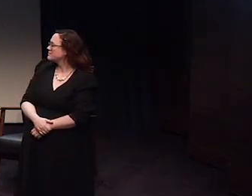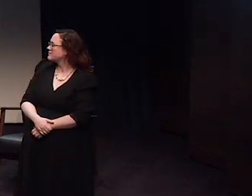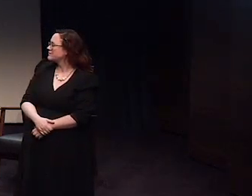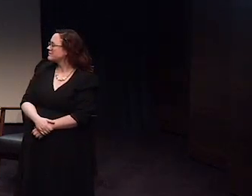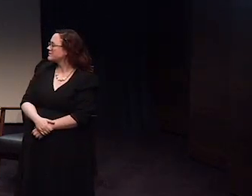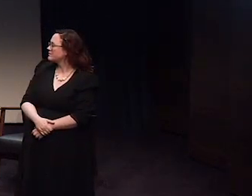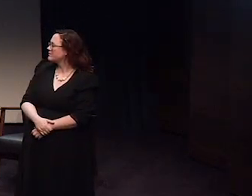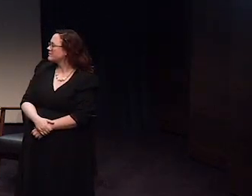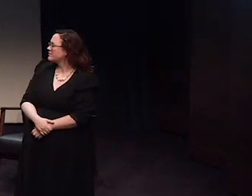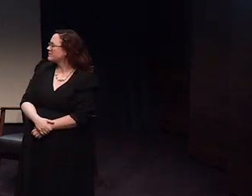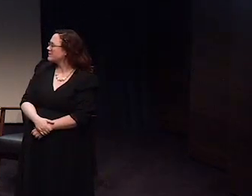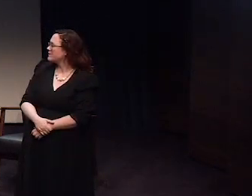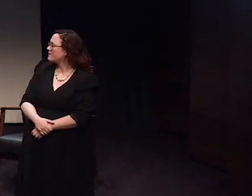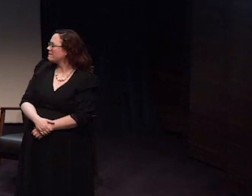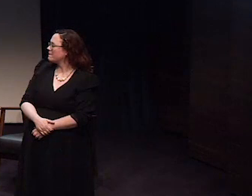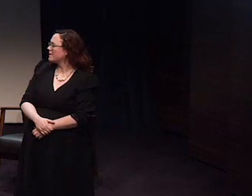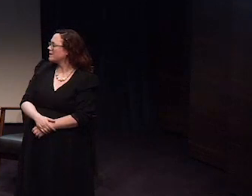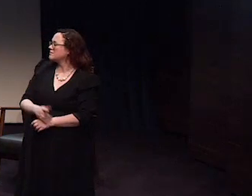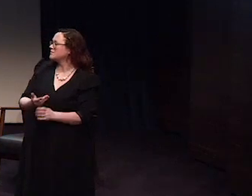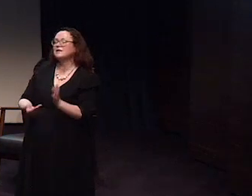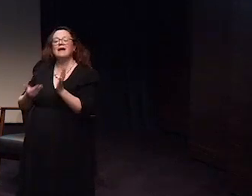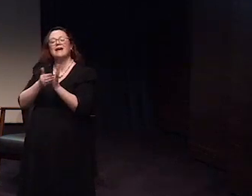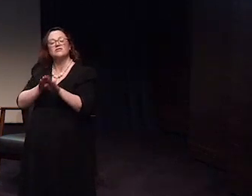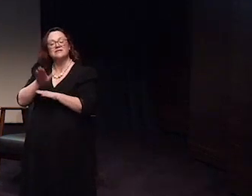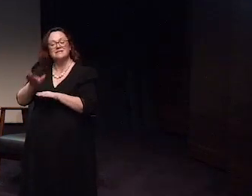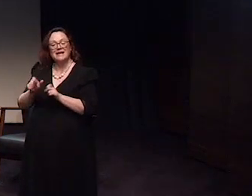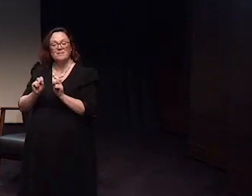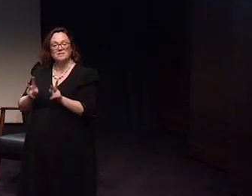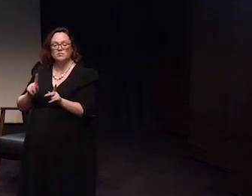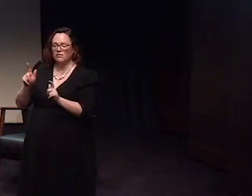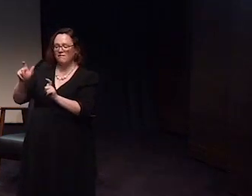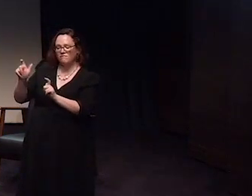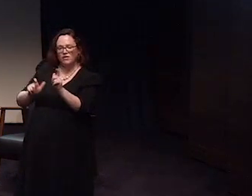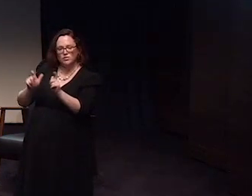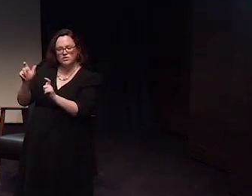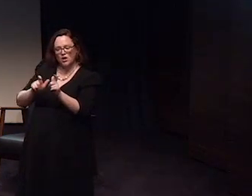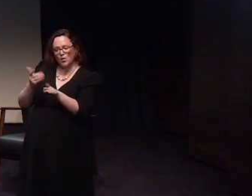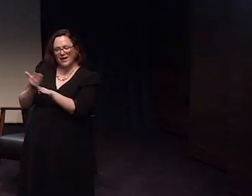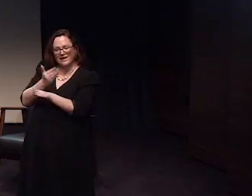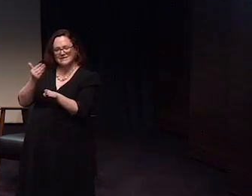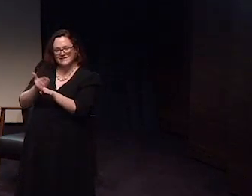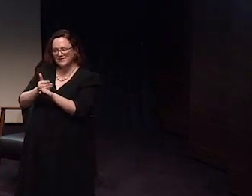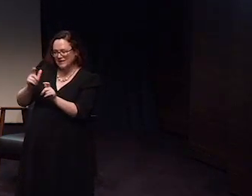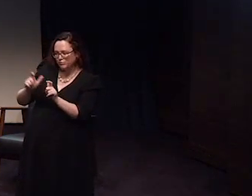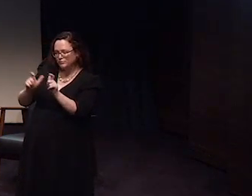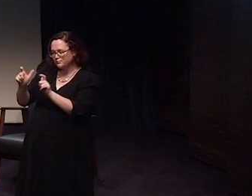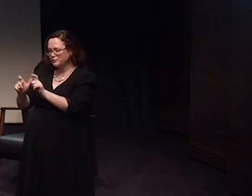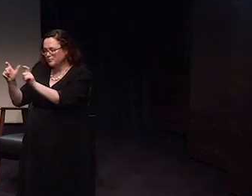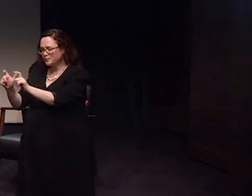a step that is the creation of a photographic trace of the activity, because it shows